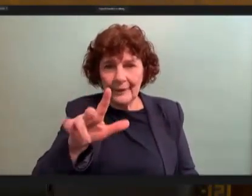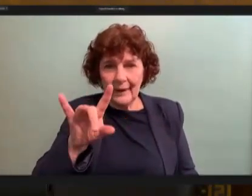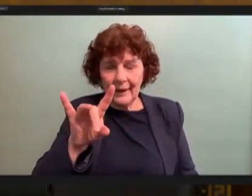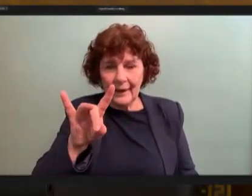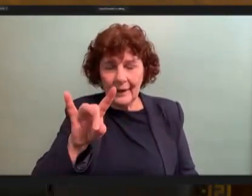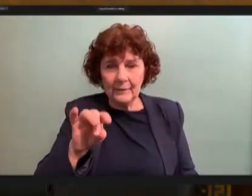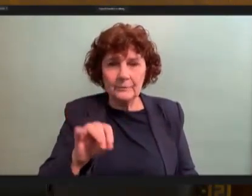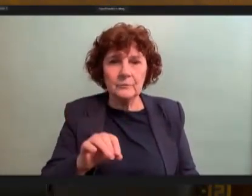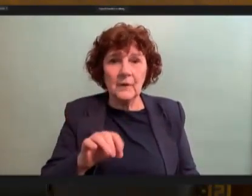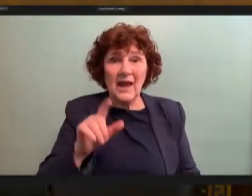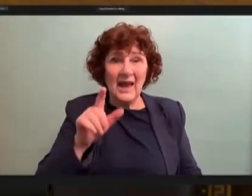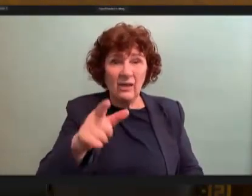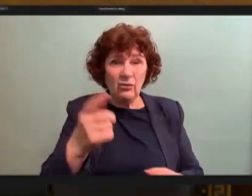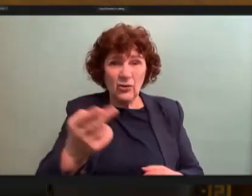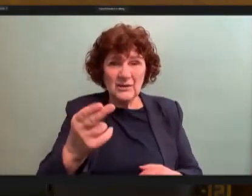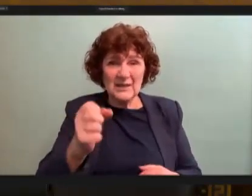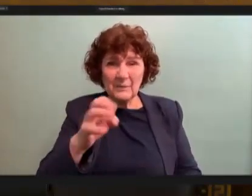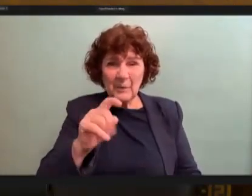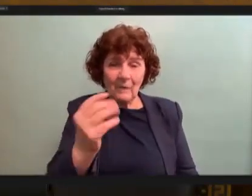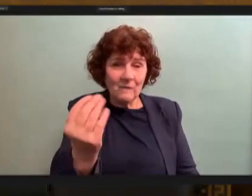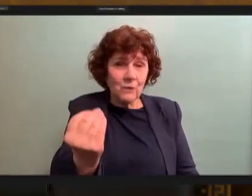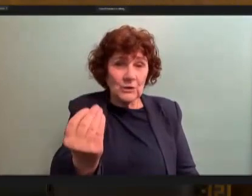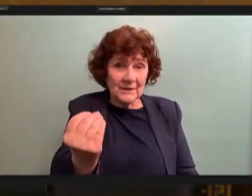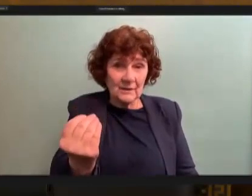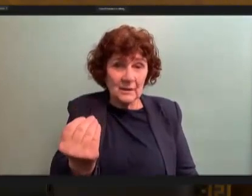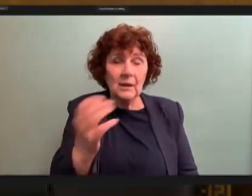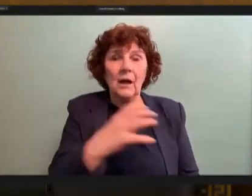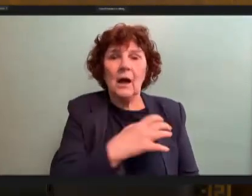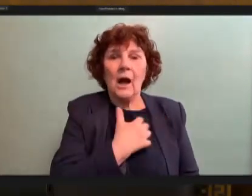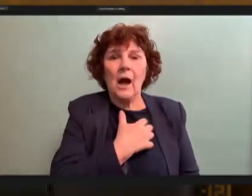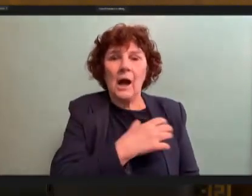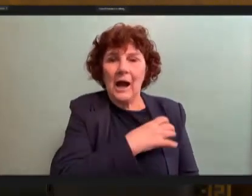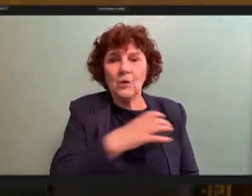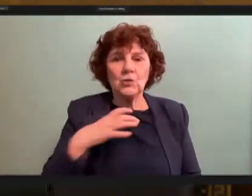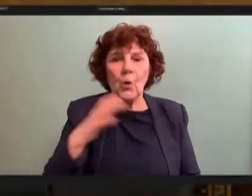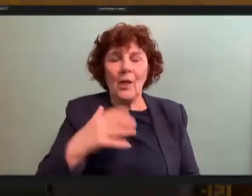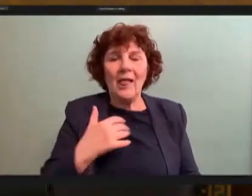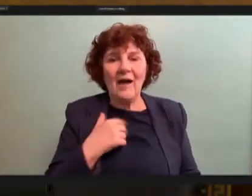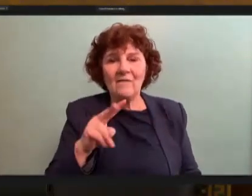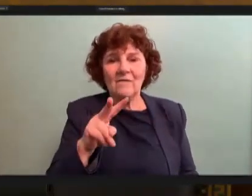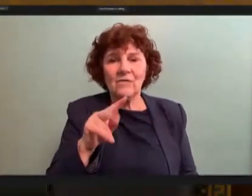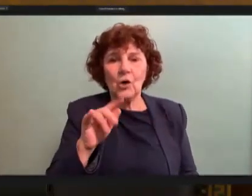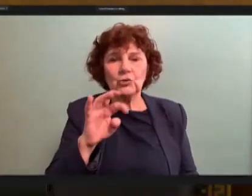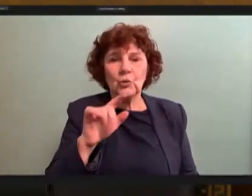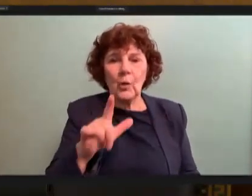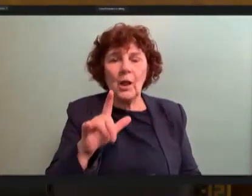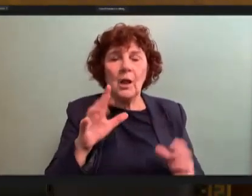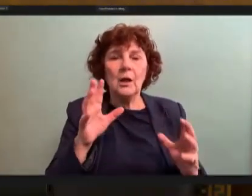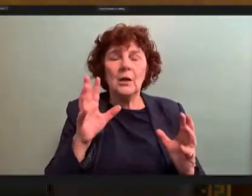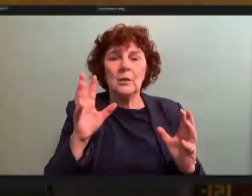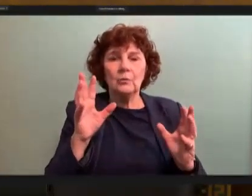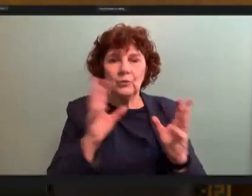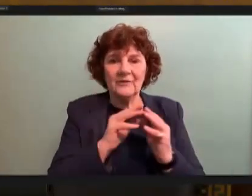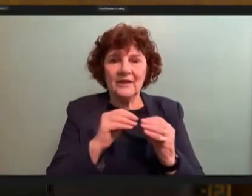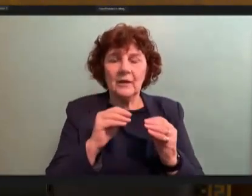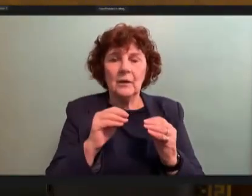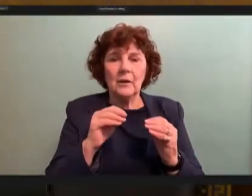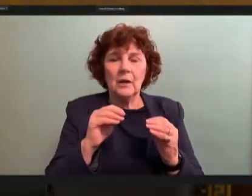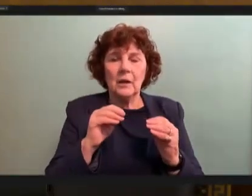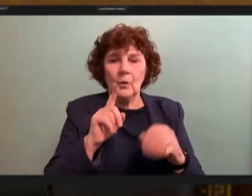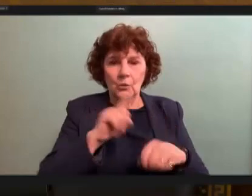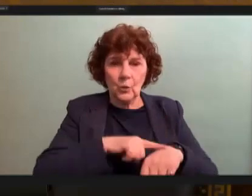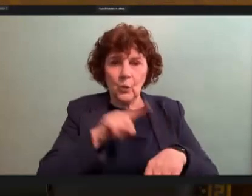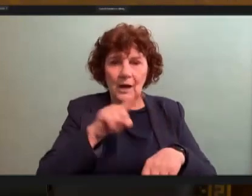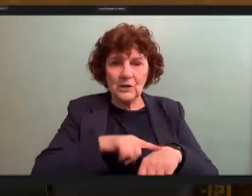And on Thursday, September 14th, council will hold a virtual briefing with sessions at 1 and 2 relative to